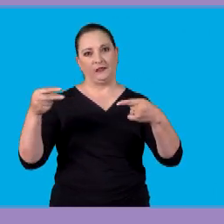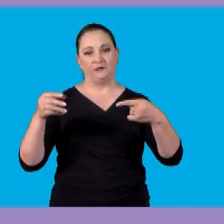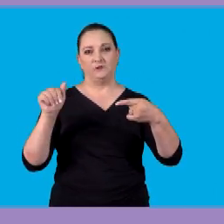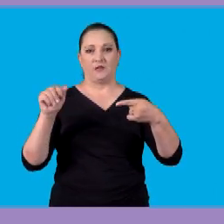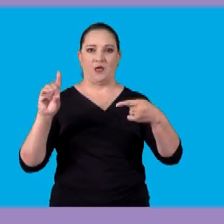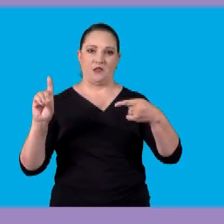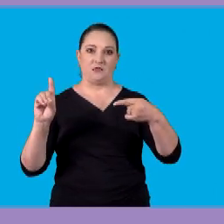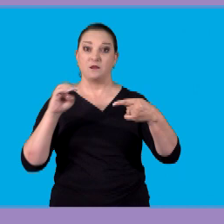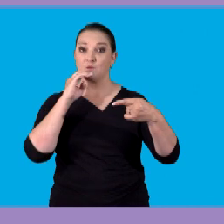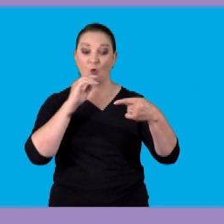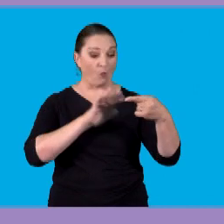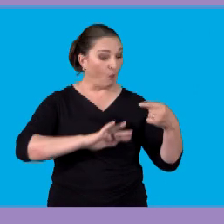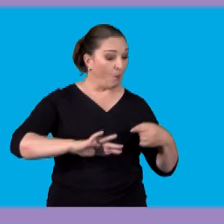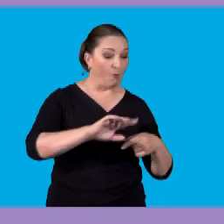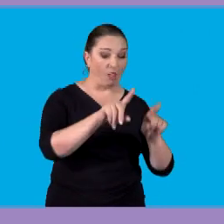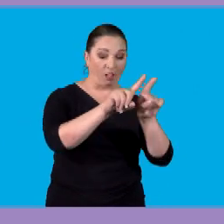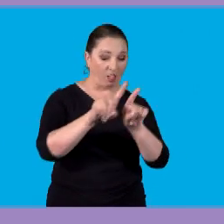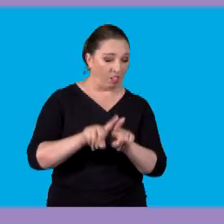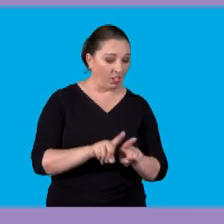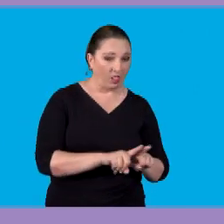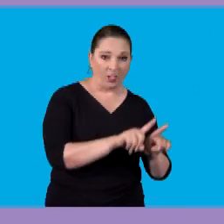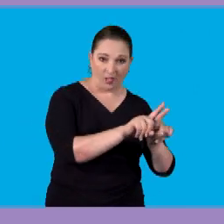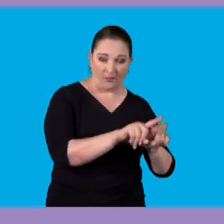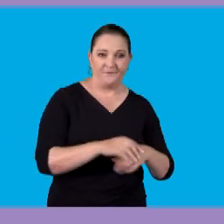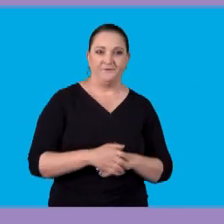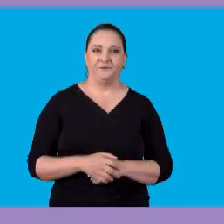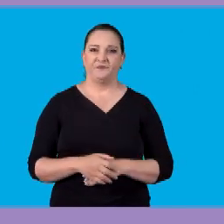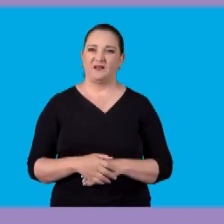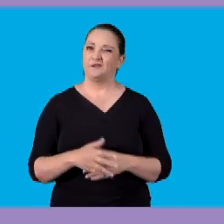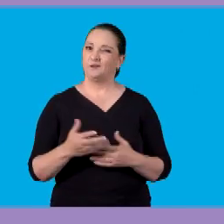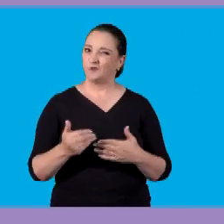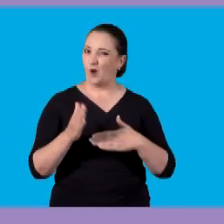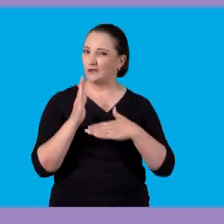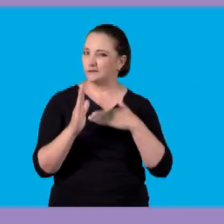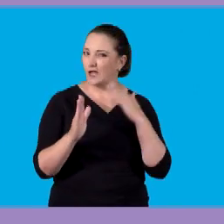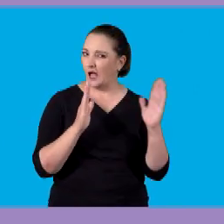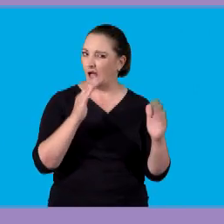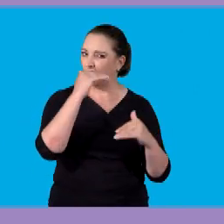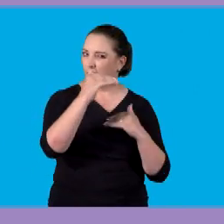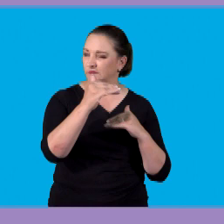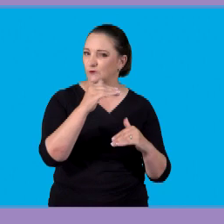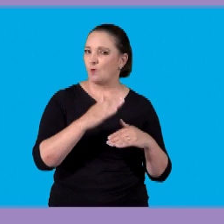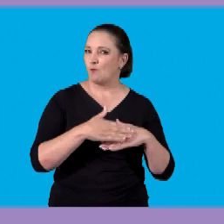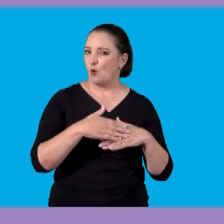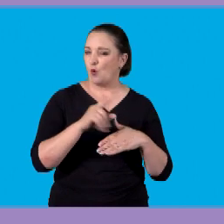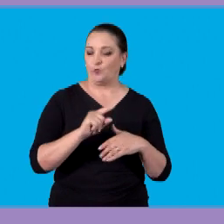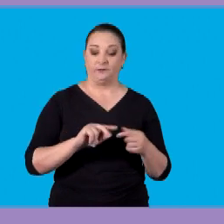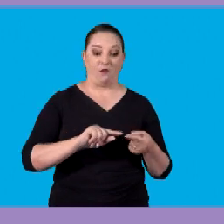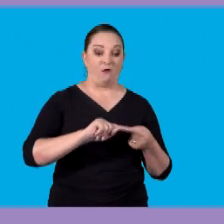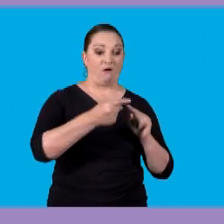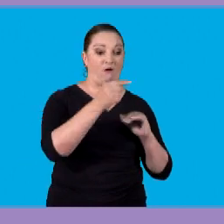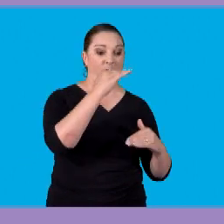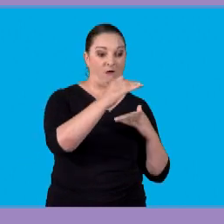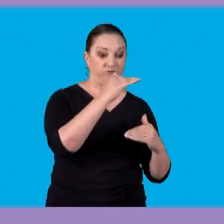to AD. So all of the sides are equal. Another thing with the sides is that, or another property with the sides is that